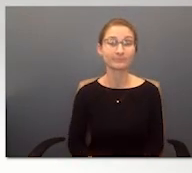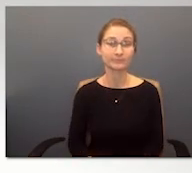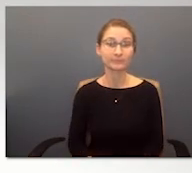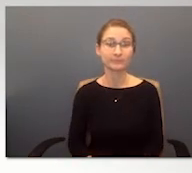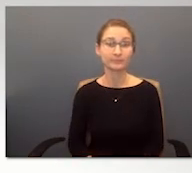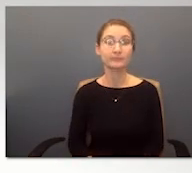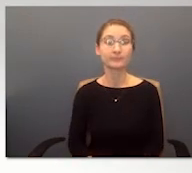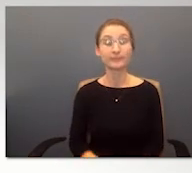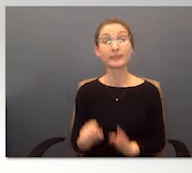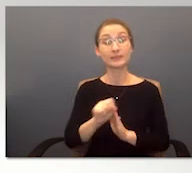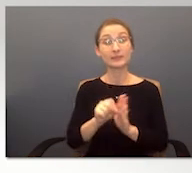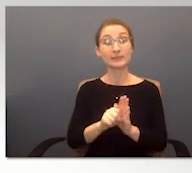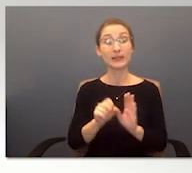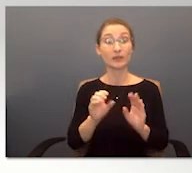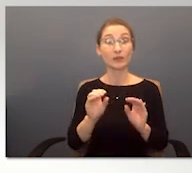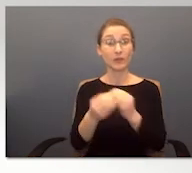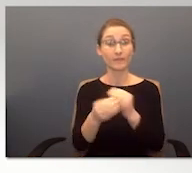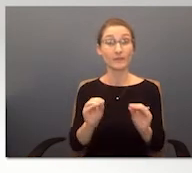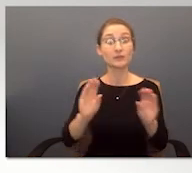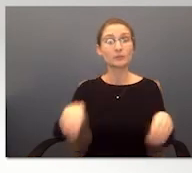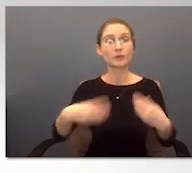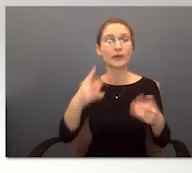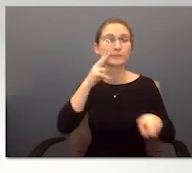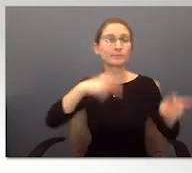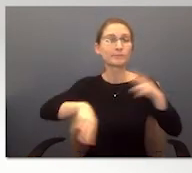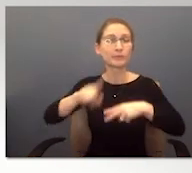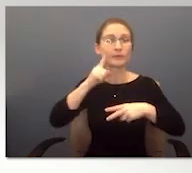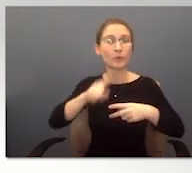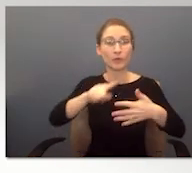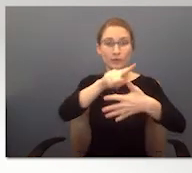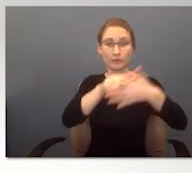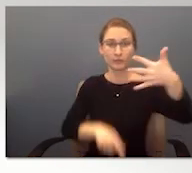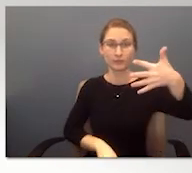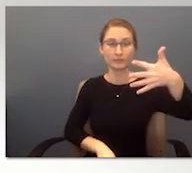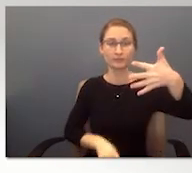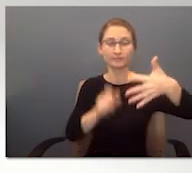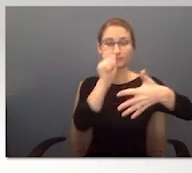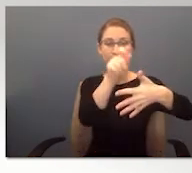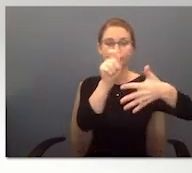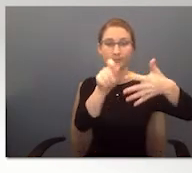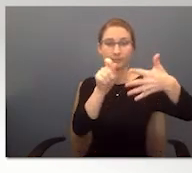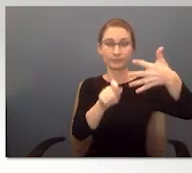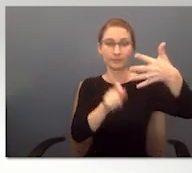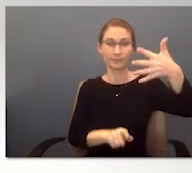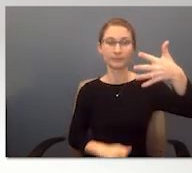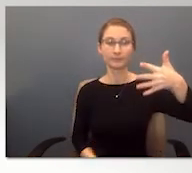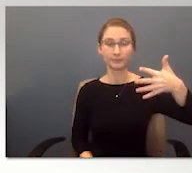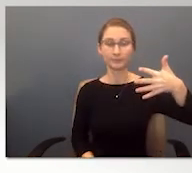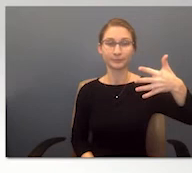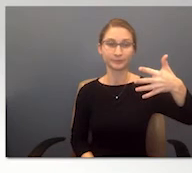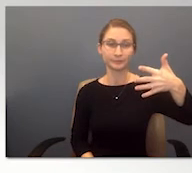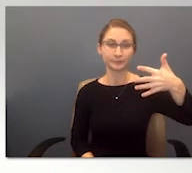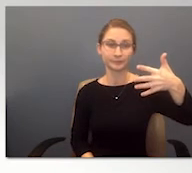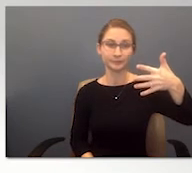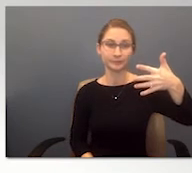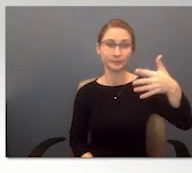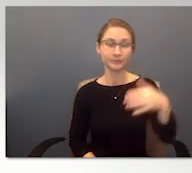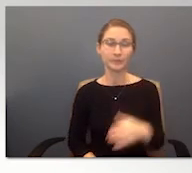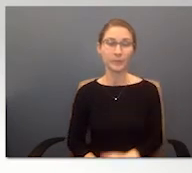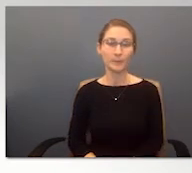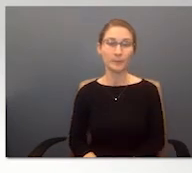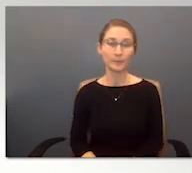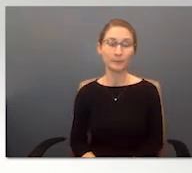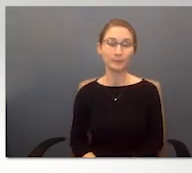The state office in Tallahassee provides oversight for the following policies, procedures: quality assurance, technical assistance, fiscal management of our